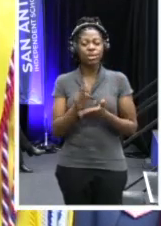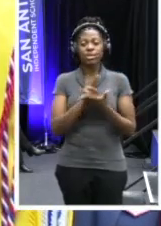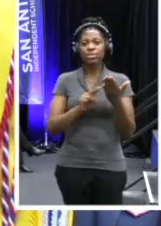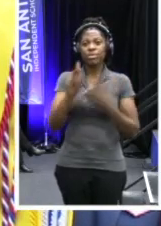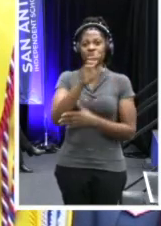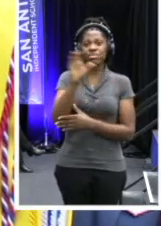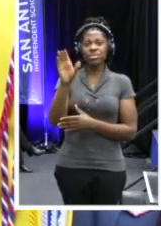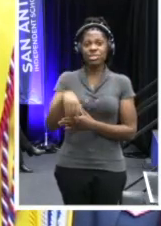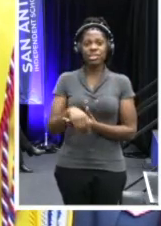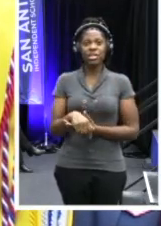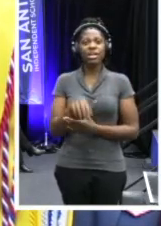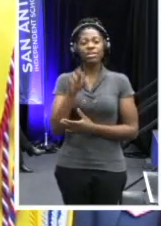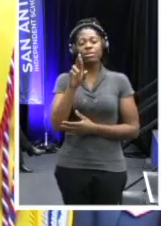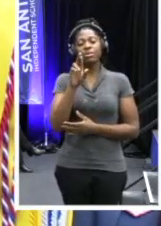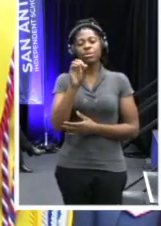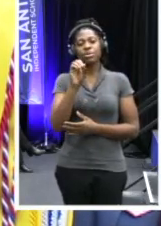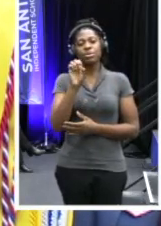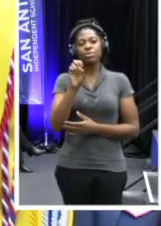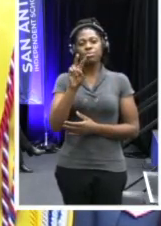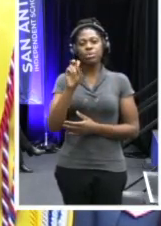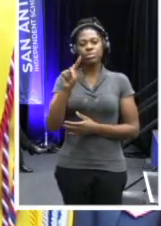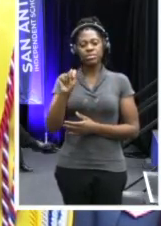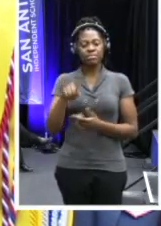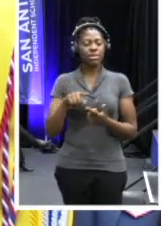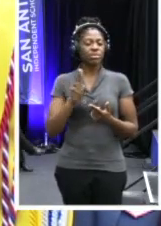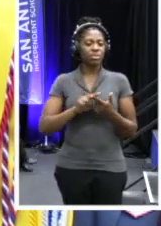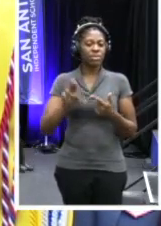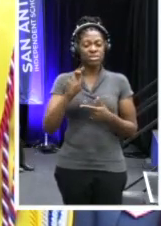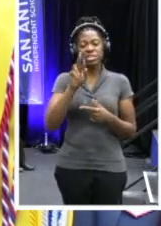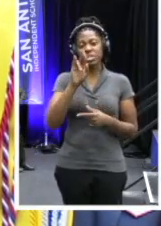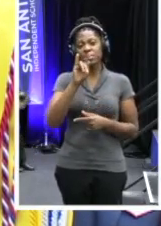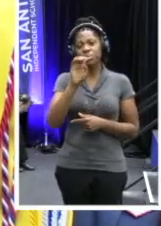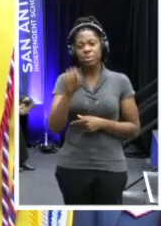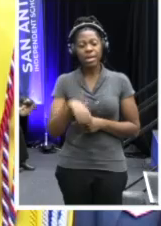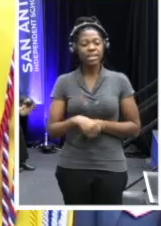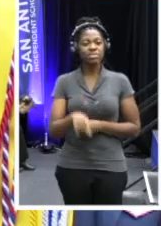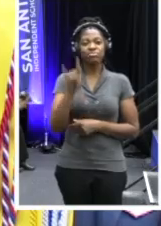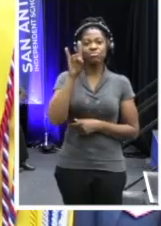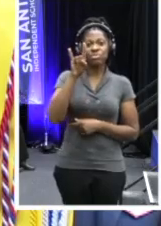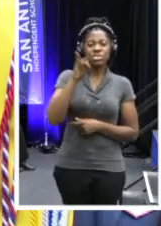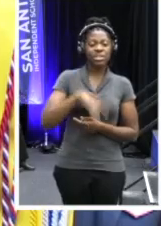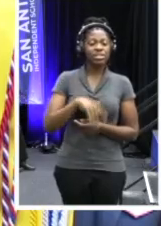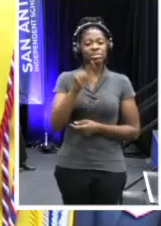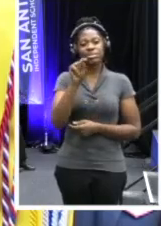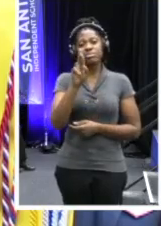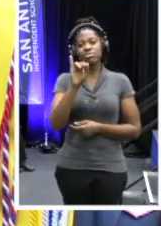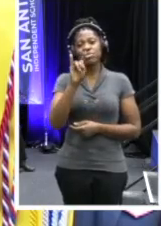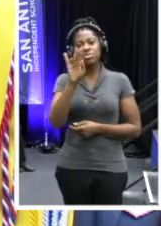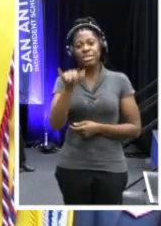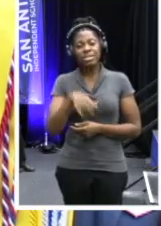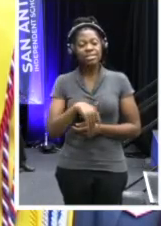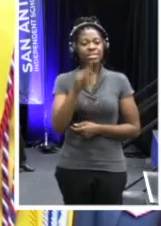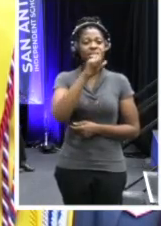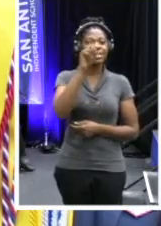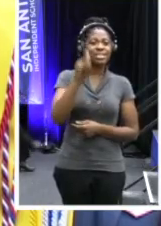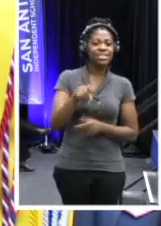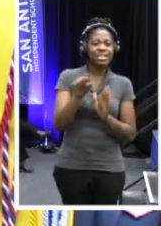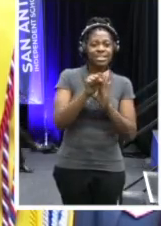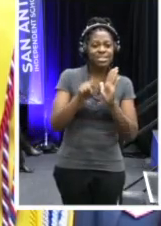Chicago, Roosevelt University, Rice University, UT Austin, Trinity University, Texas